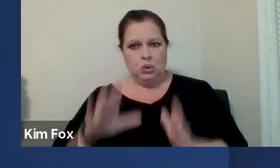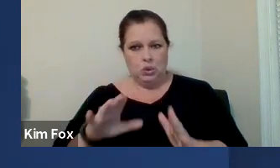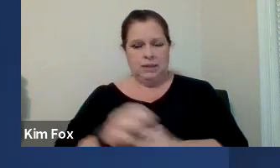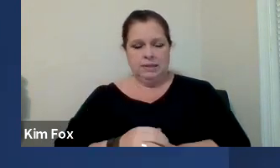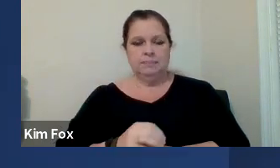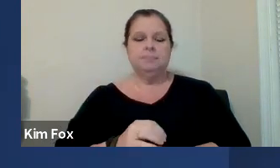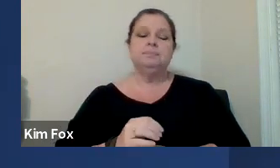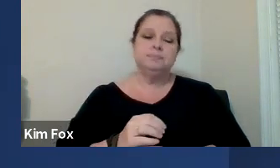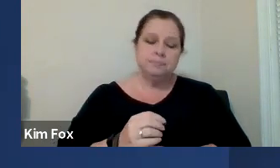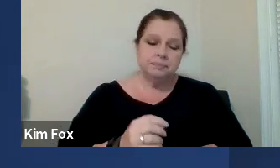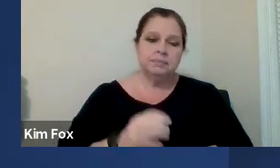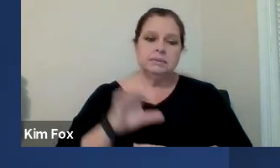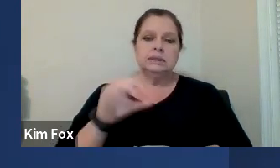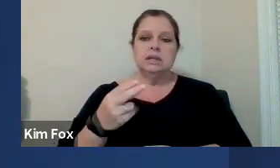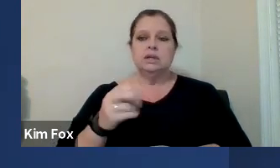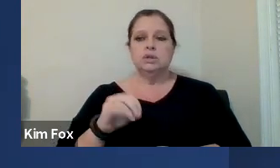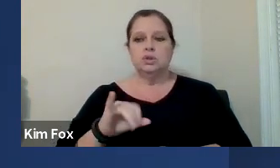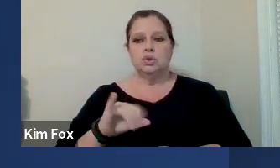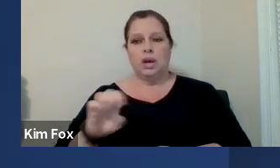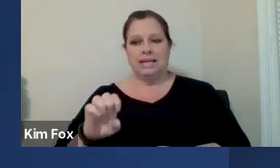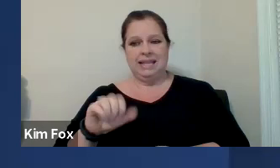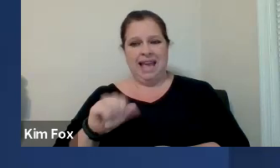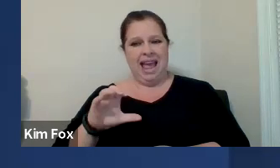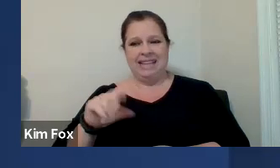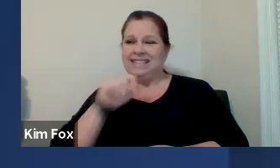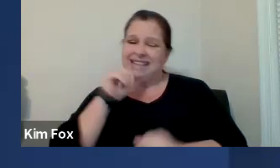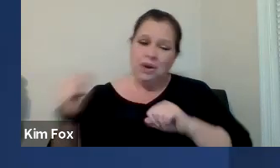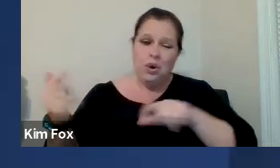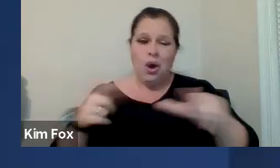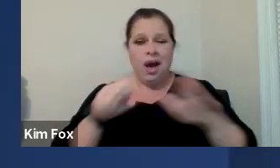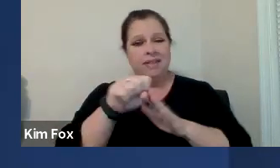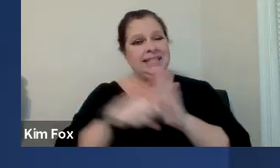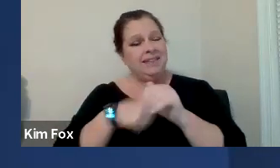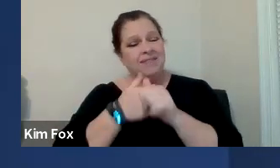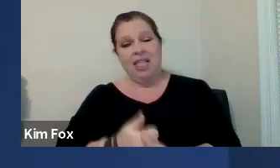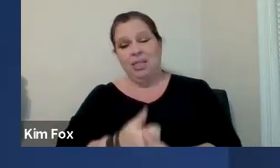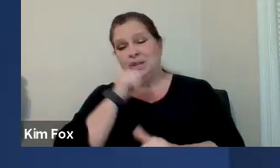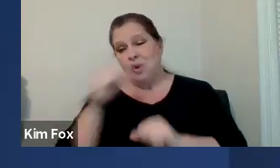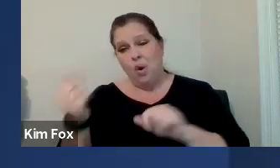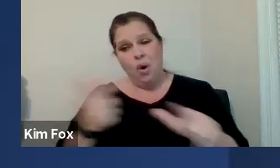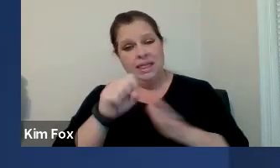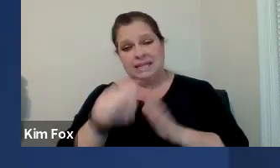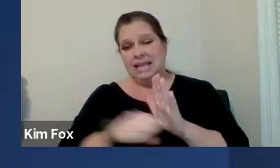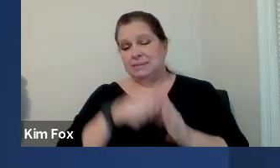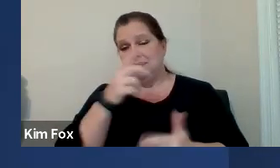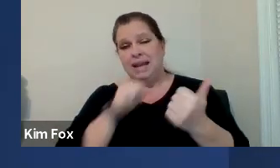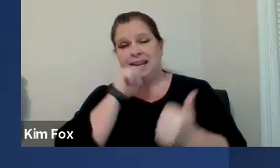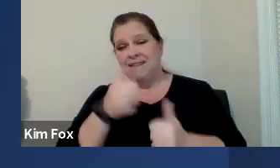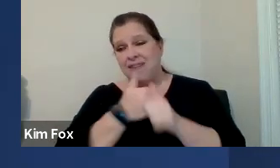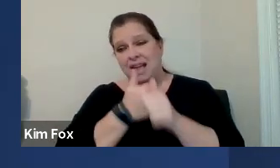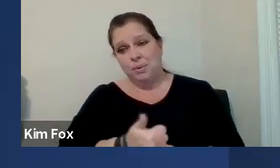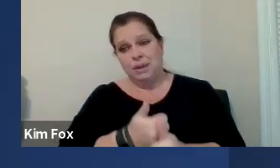Act, now not every state follows it and some schools may not, but the majority of the states have